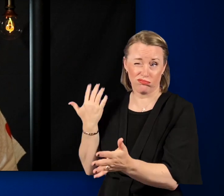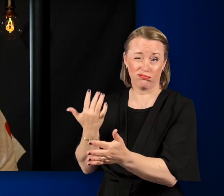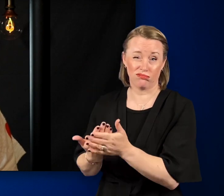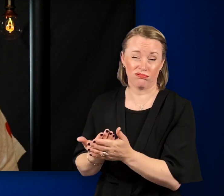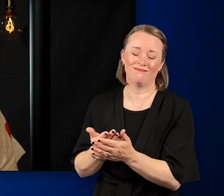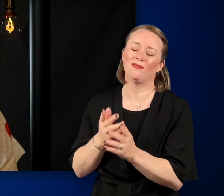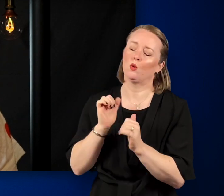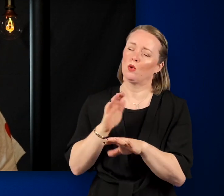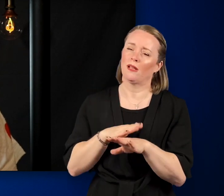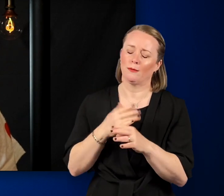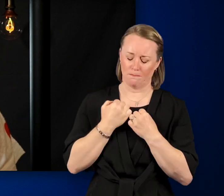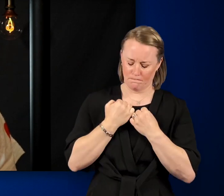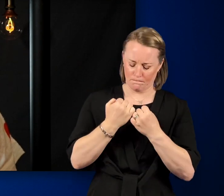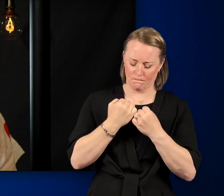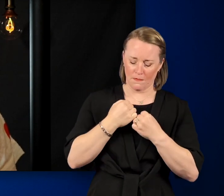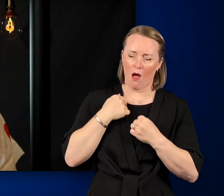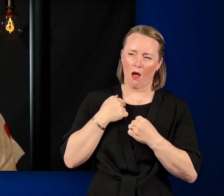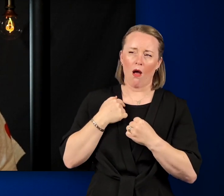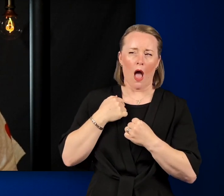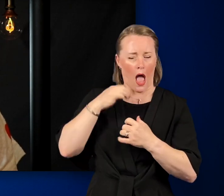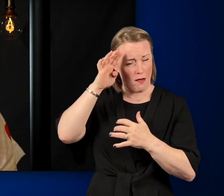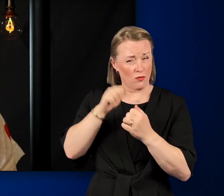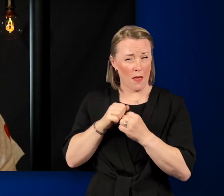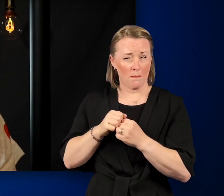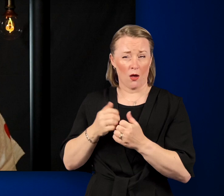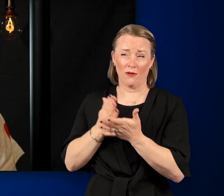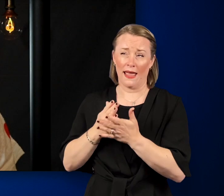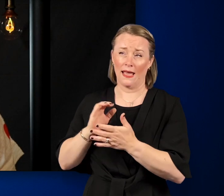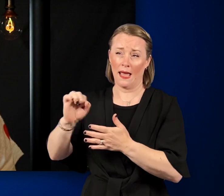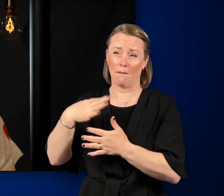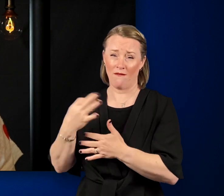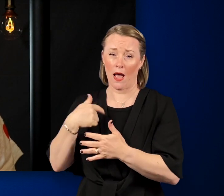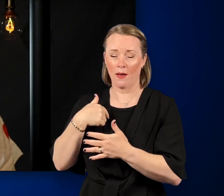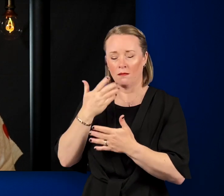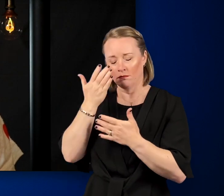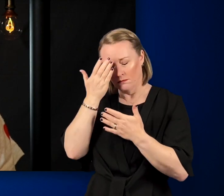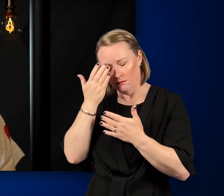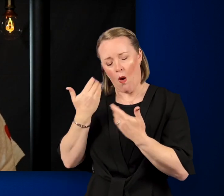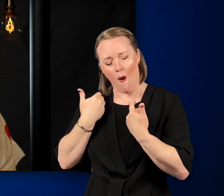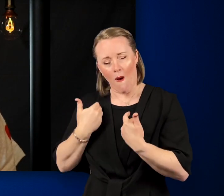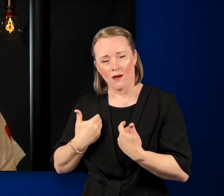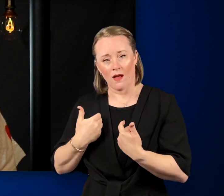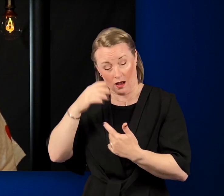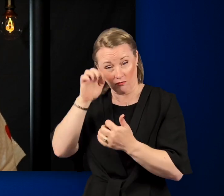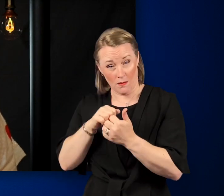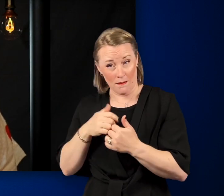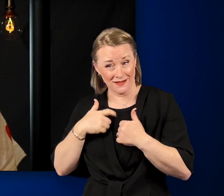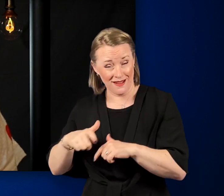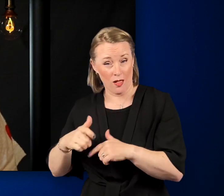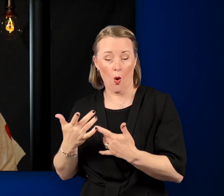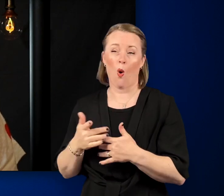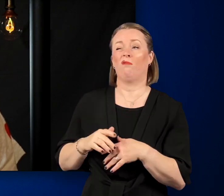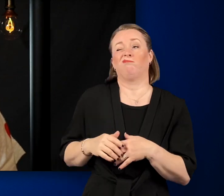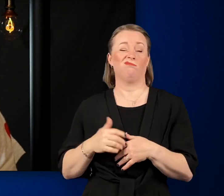we can still feel overwhelmed with the honour of his invitation and the immensity of his love, which was prepared to pay